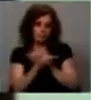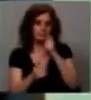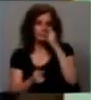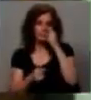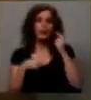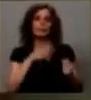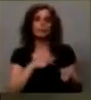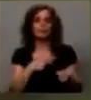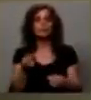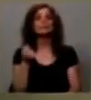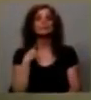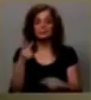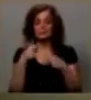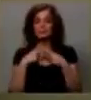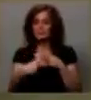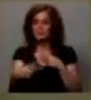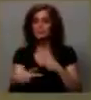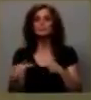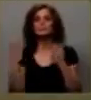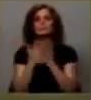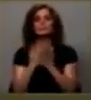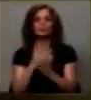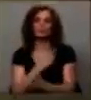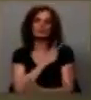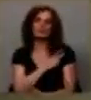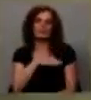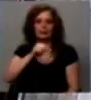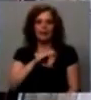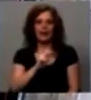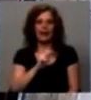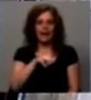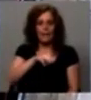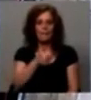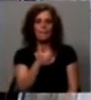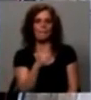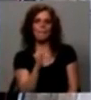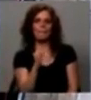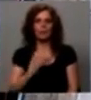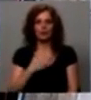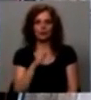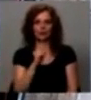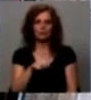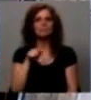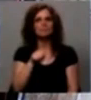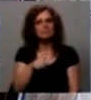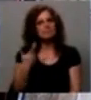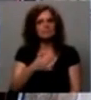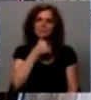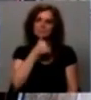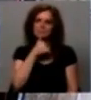de 2 semanas num colégio da Universidade de Cambridge. So did you choose Studio or Cambridge?